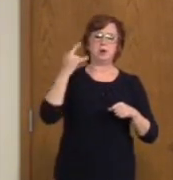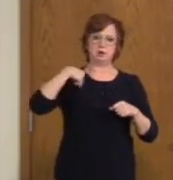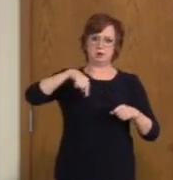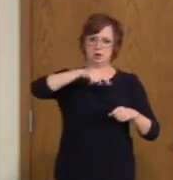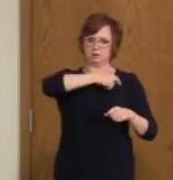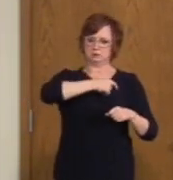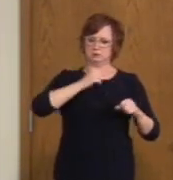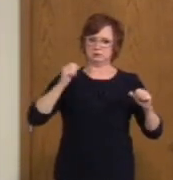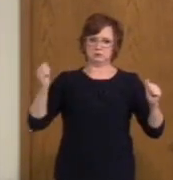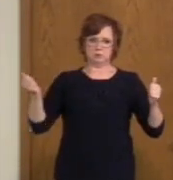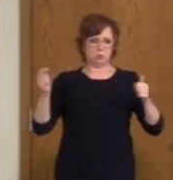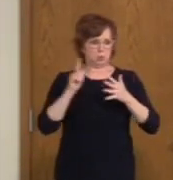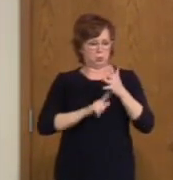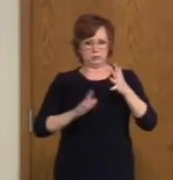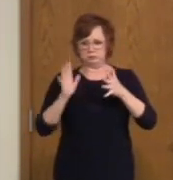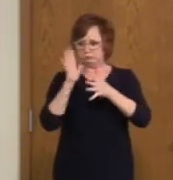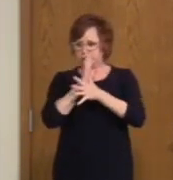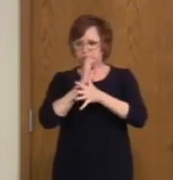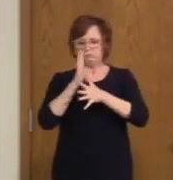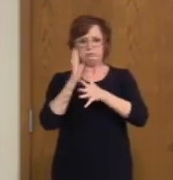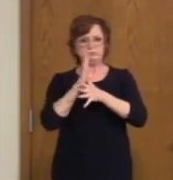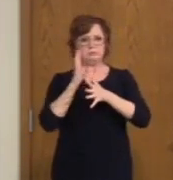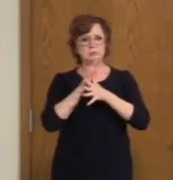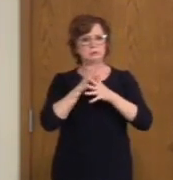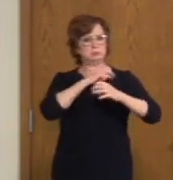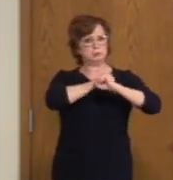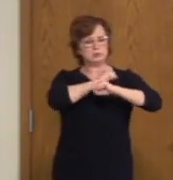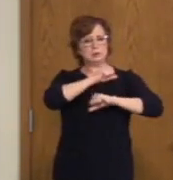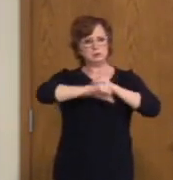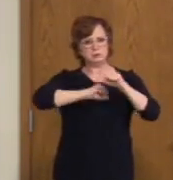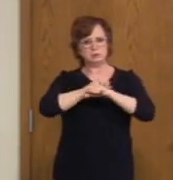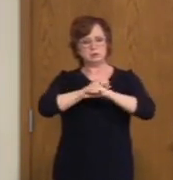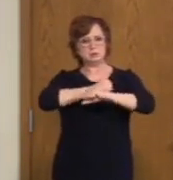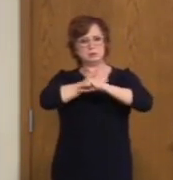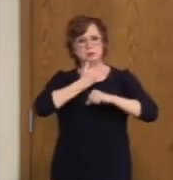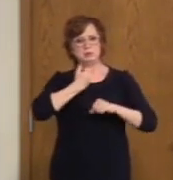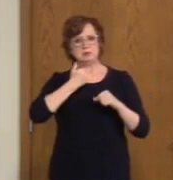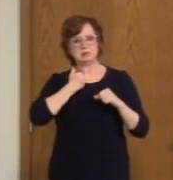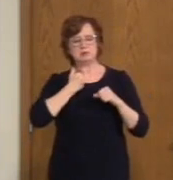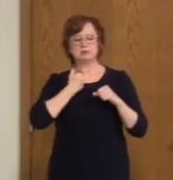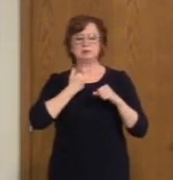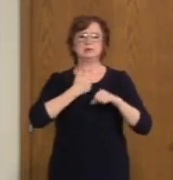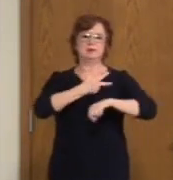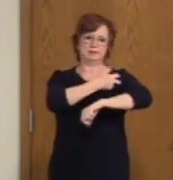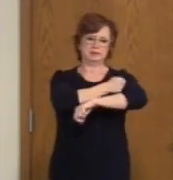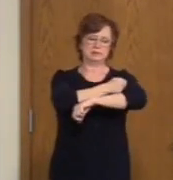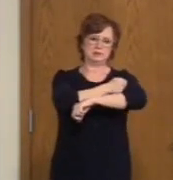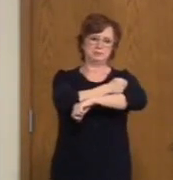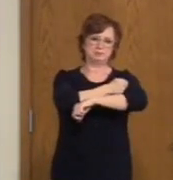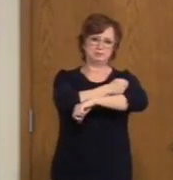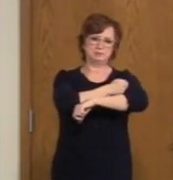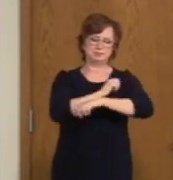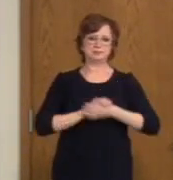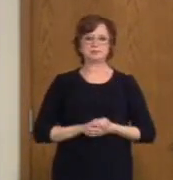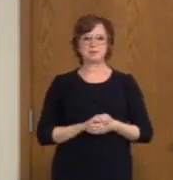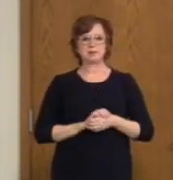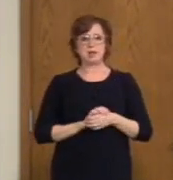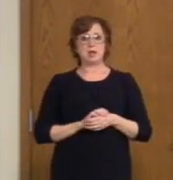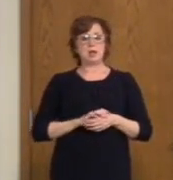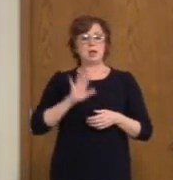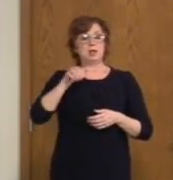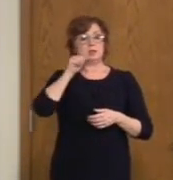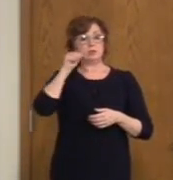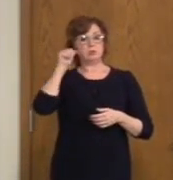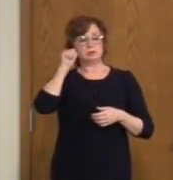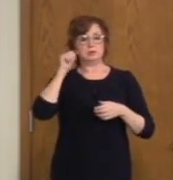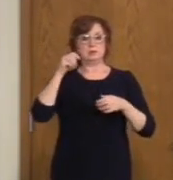do to protect not only ourselves but those around us is to get vaccinated. And that's why yesterday the government